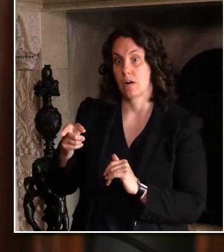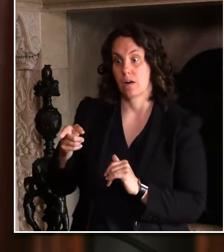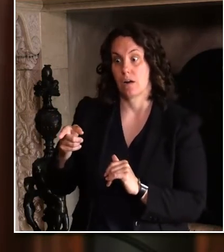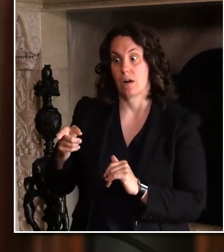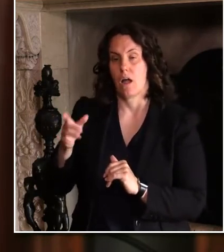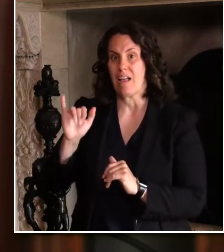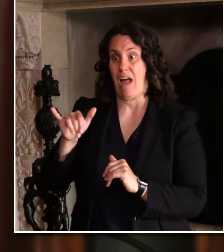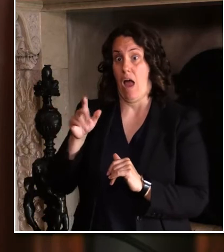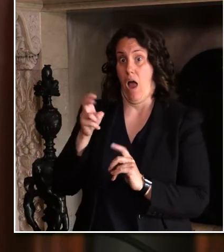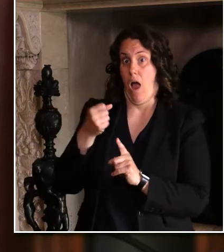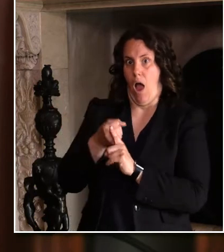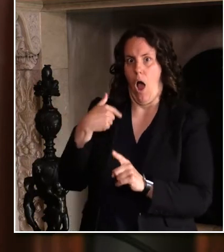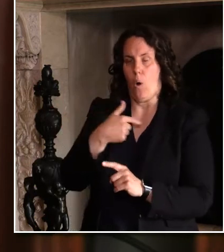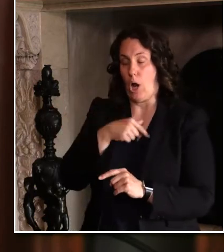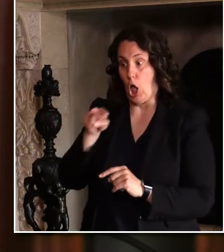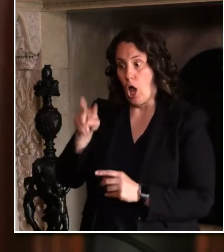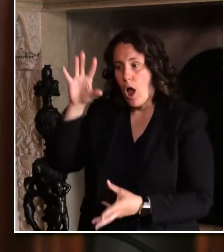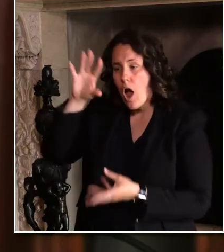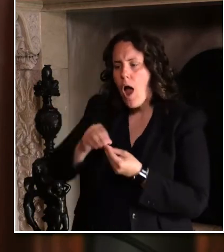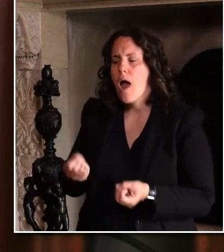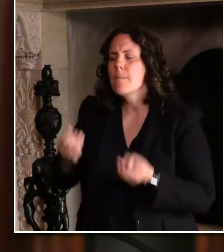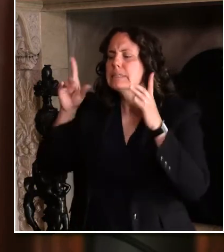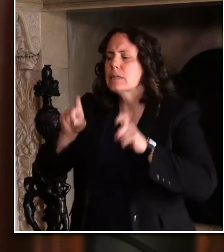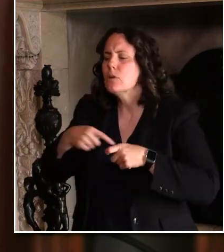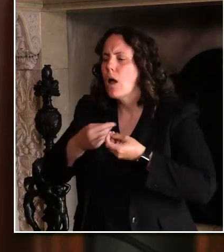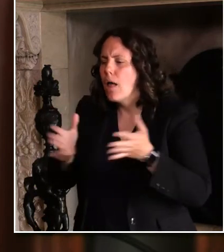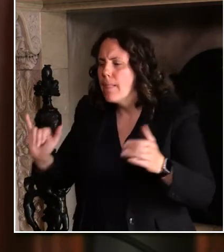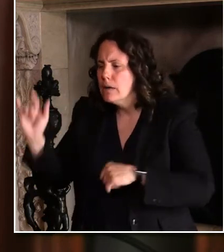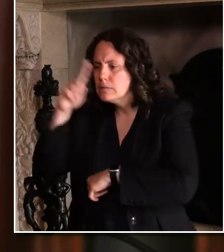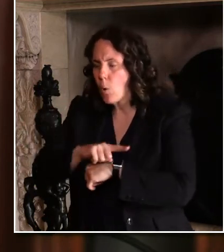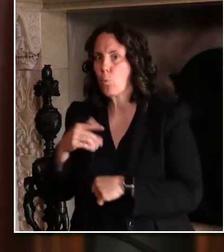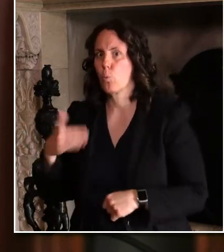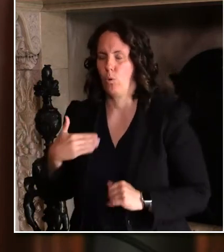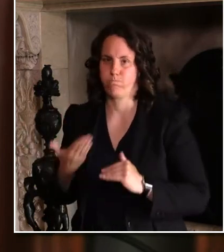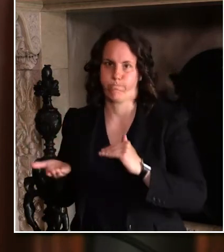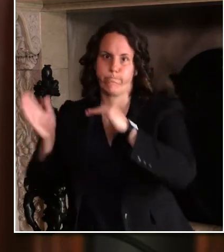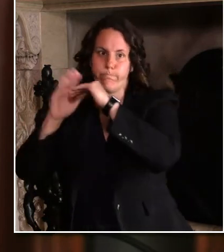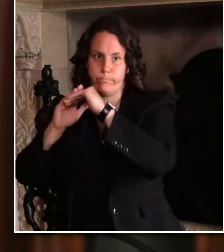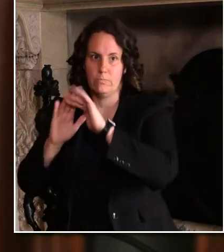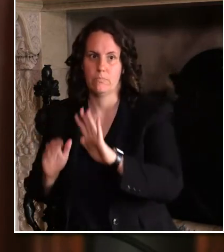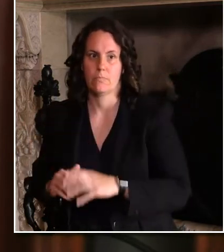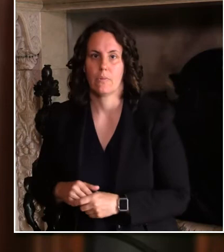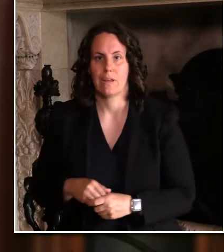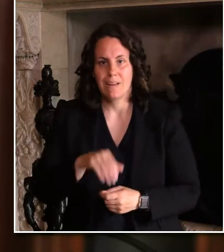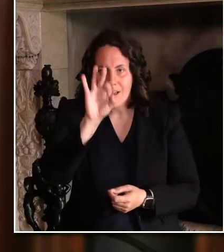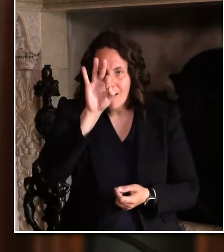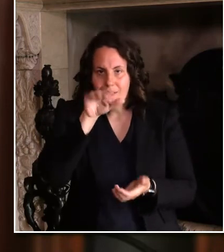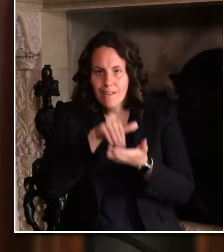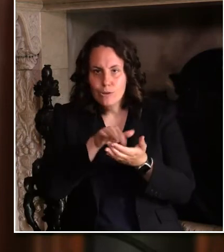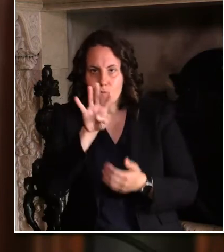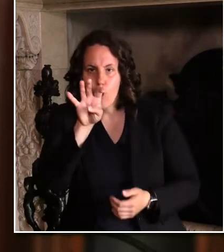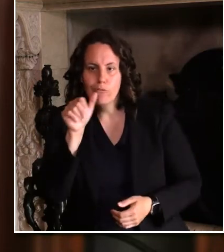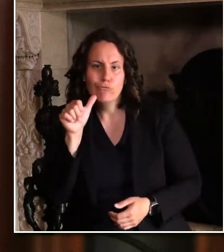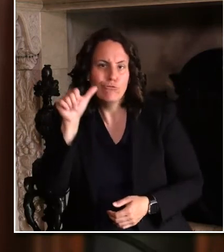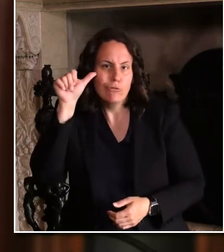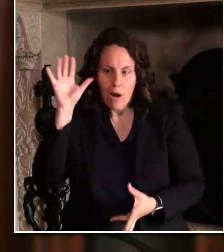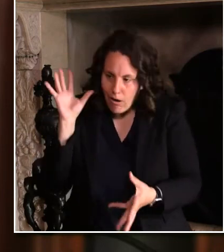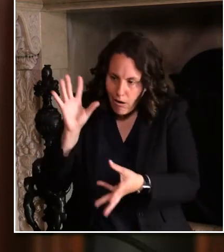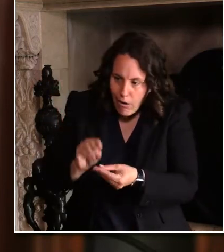9,400 of them. And so the positive rate was only 5%, which is a good